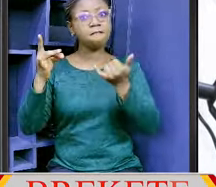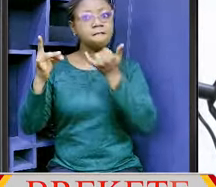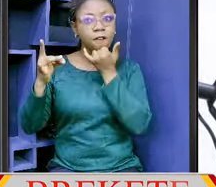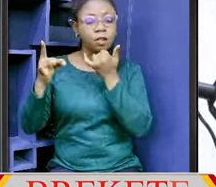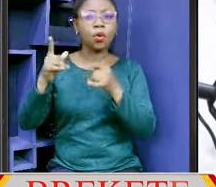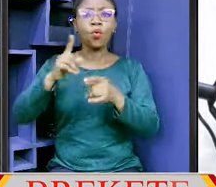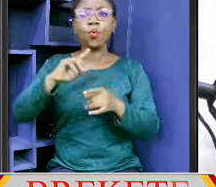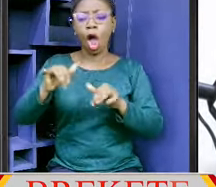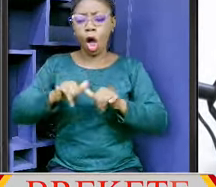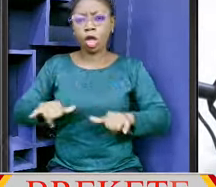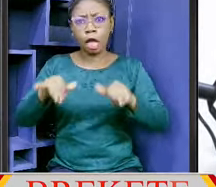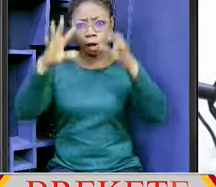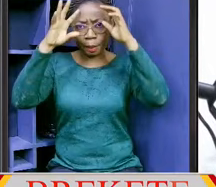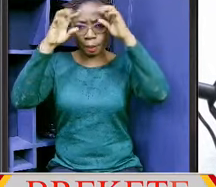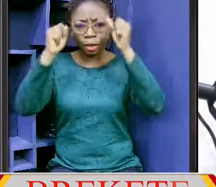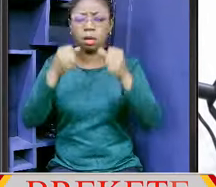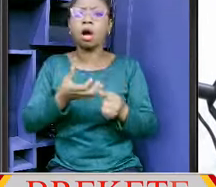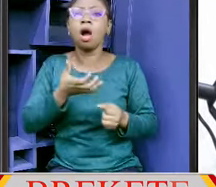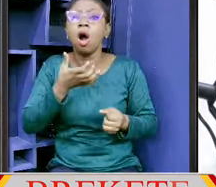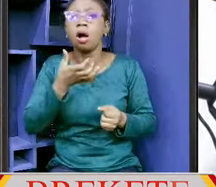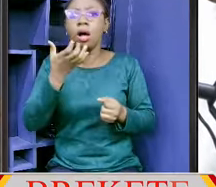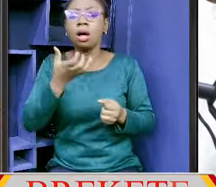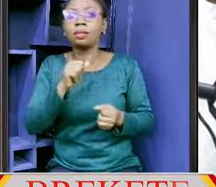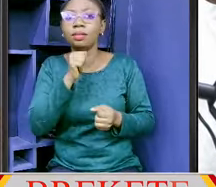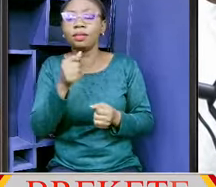cough, where you no suppose cough, they go identify him.